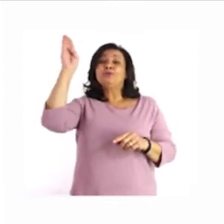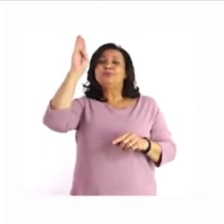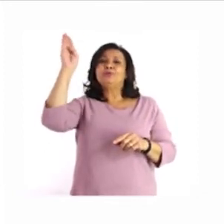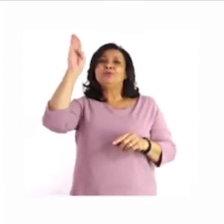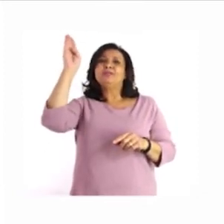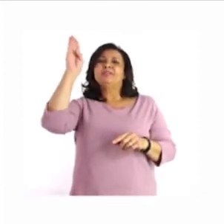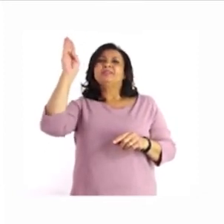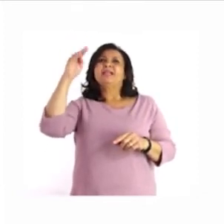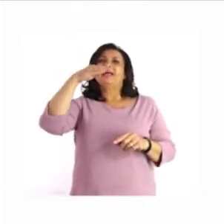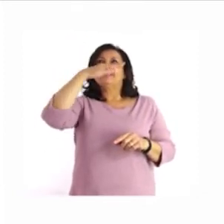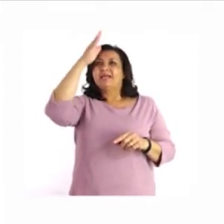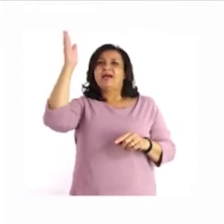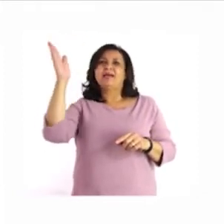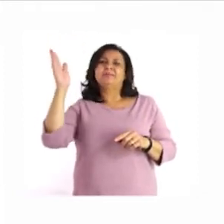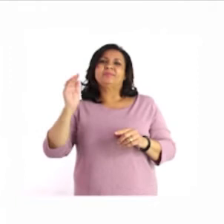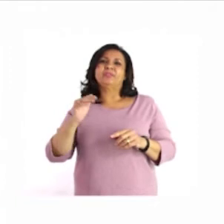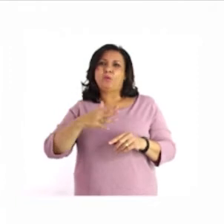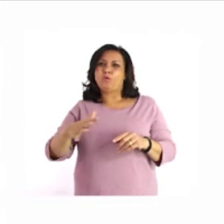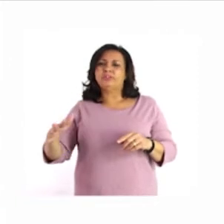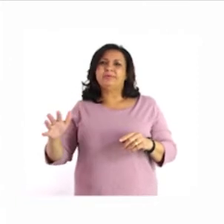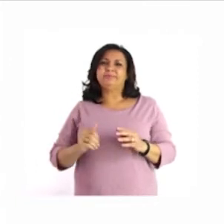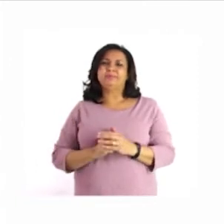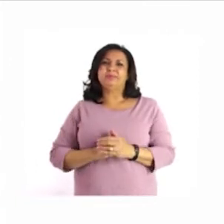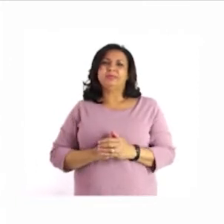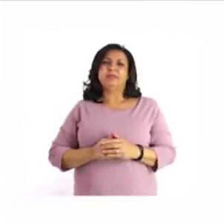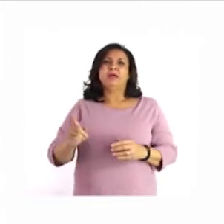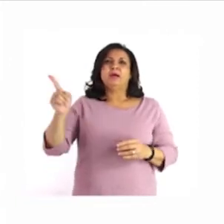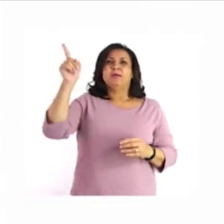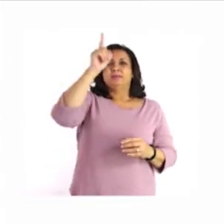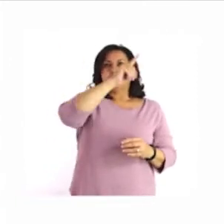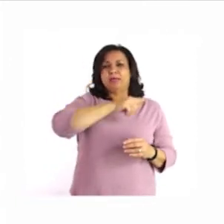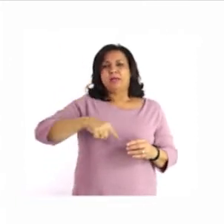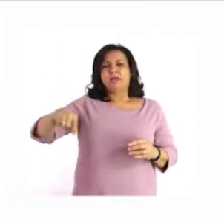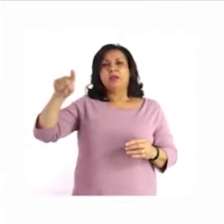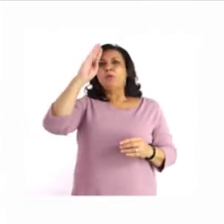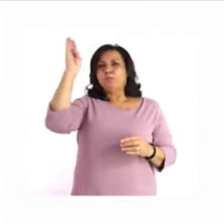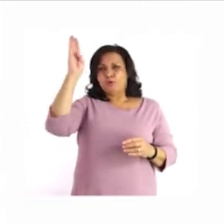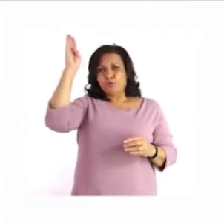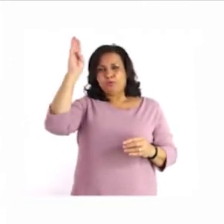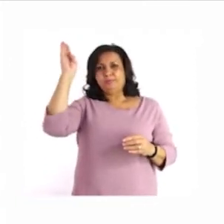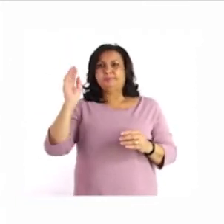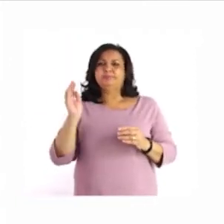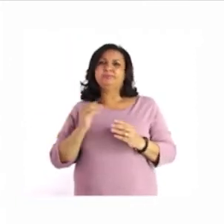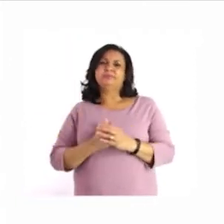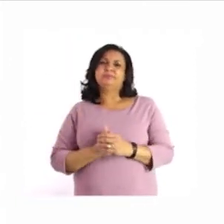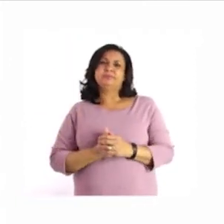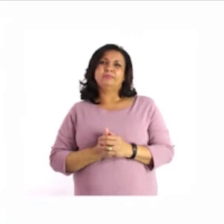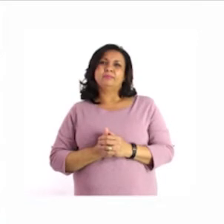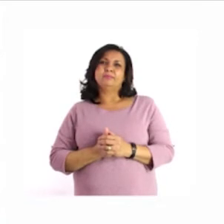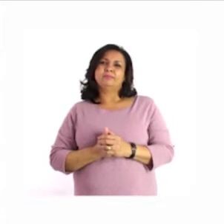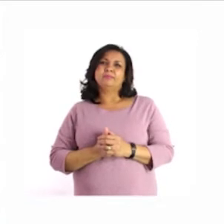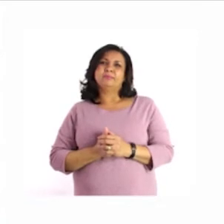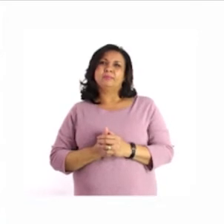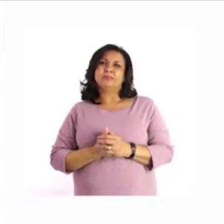water at the swimming pool. So let's color the big circles blue. And then we look at the circles that are not so big, and